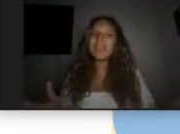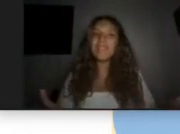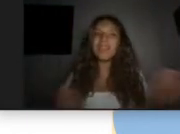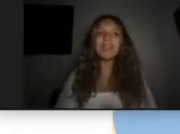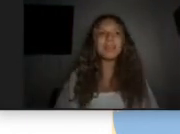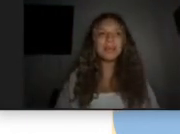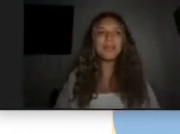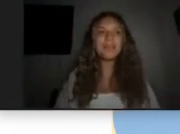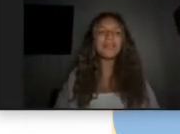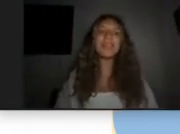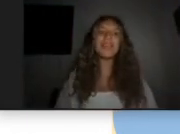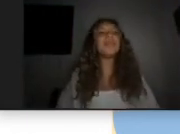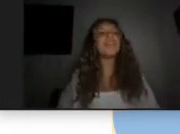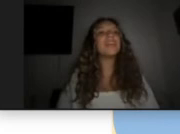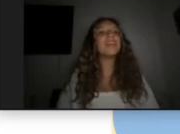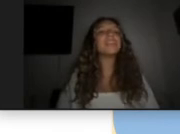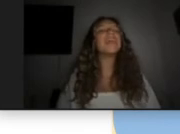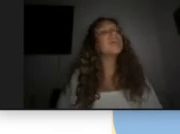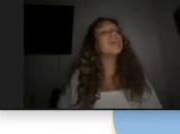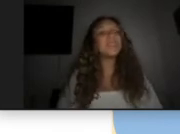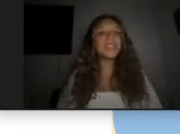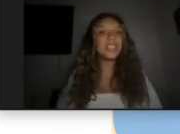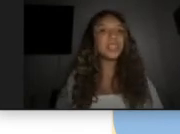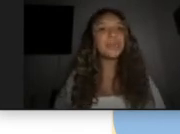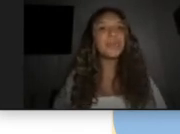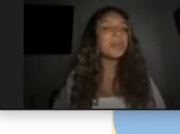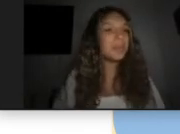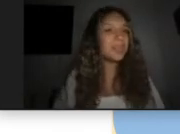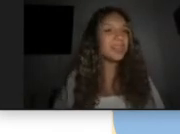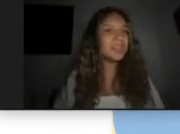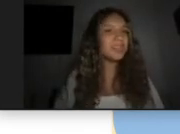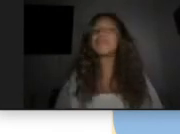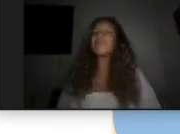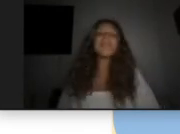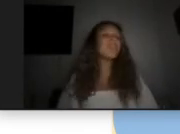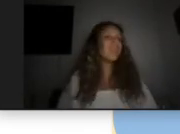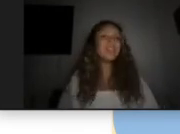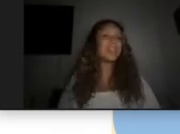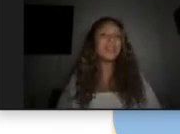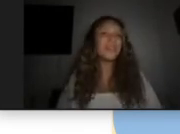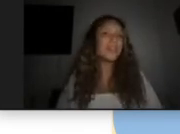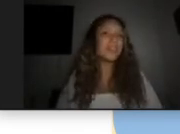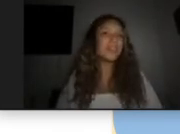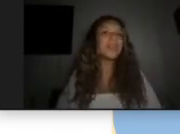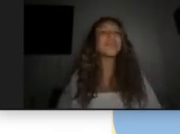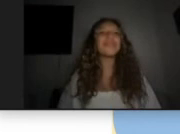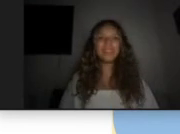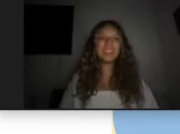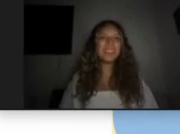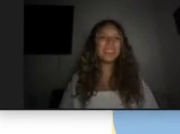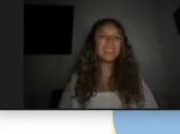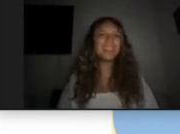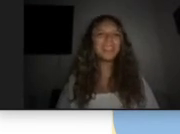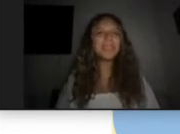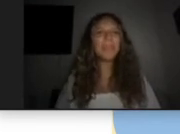best you guys have it um he will be leading us mr sucher you will be missed we wish you the best thank for everything and we